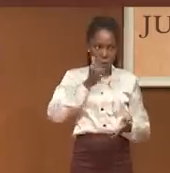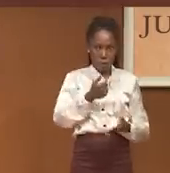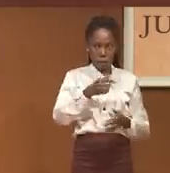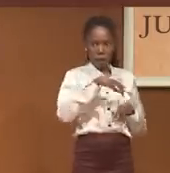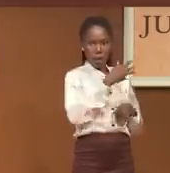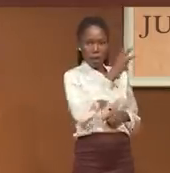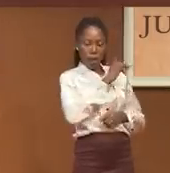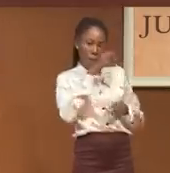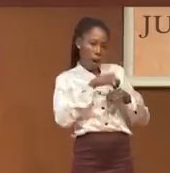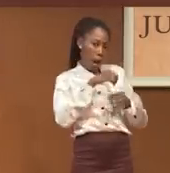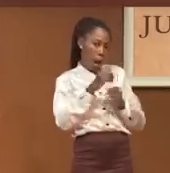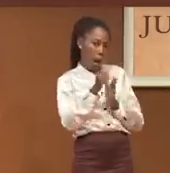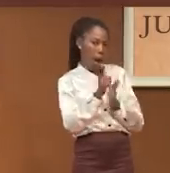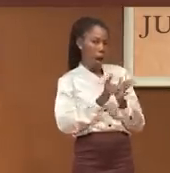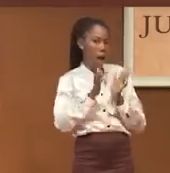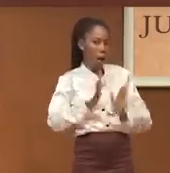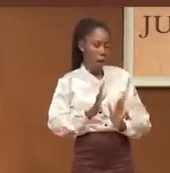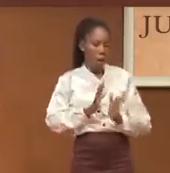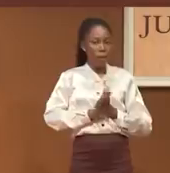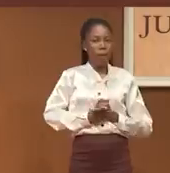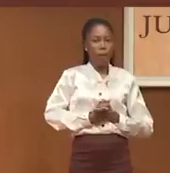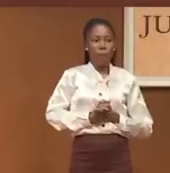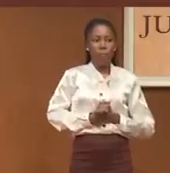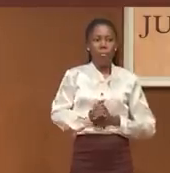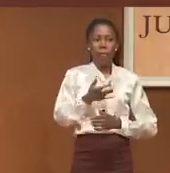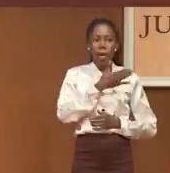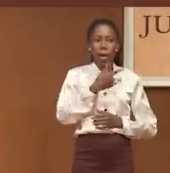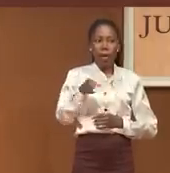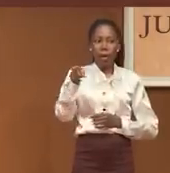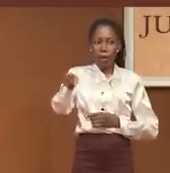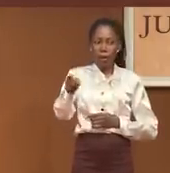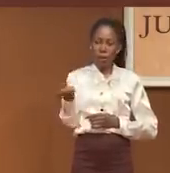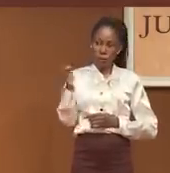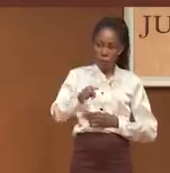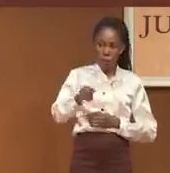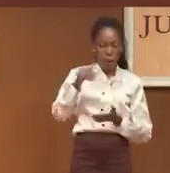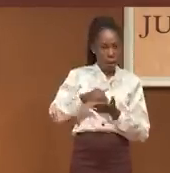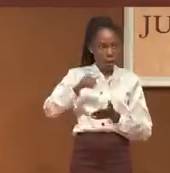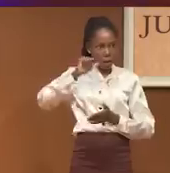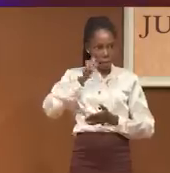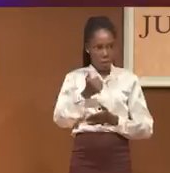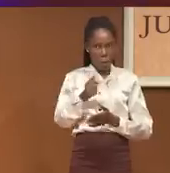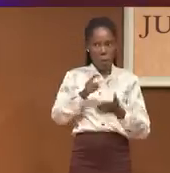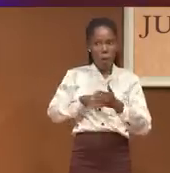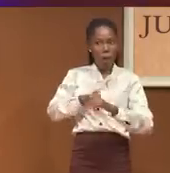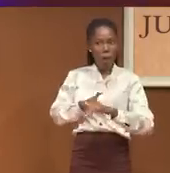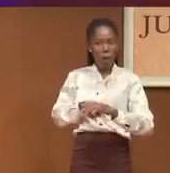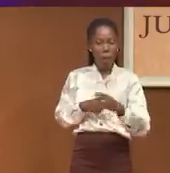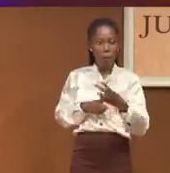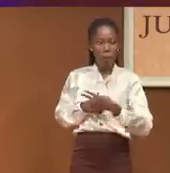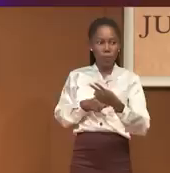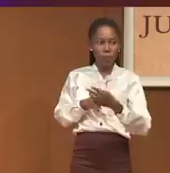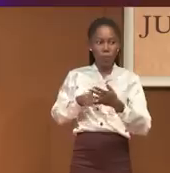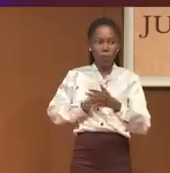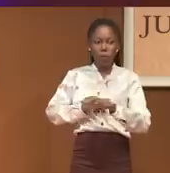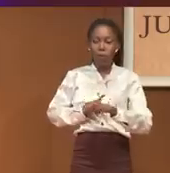legal team. And I'd like you to come over tomorrow. So what time? Agree